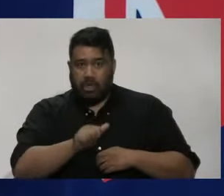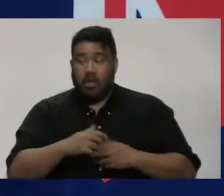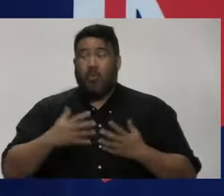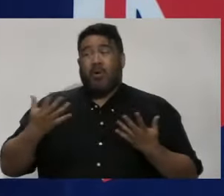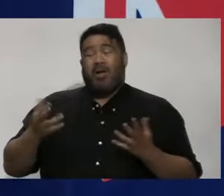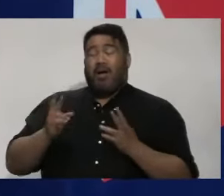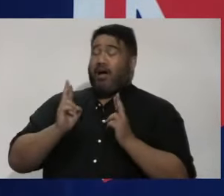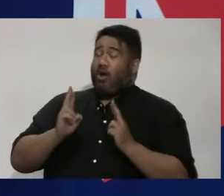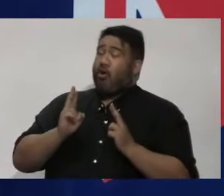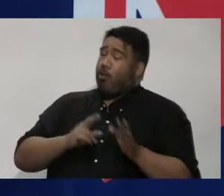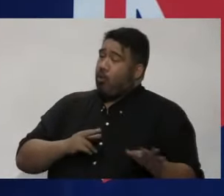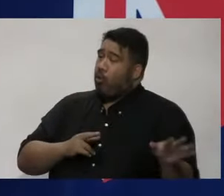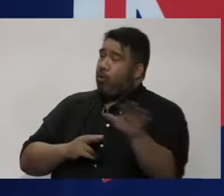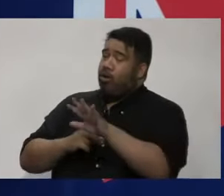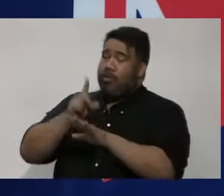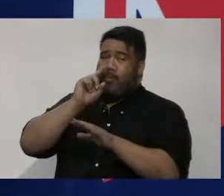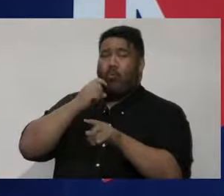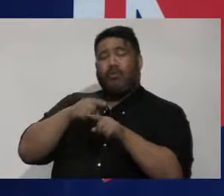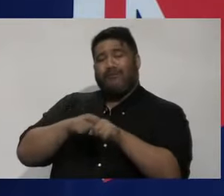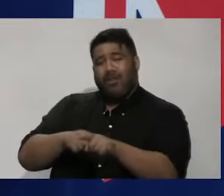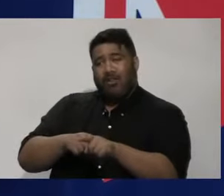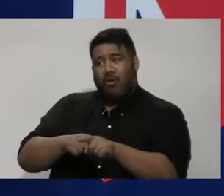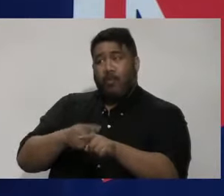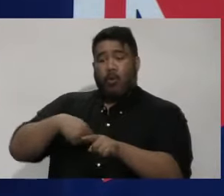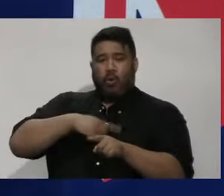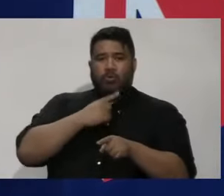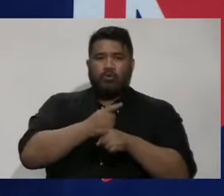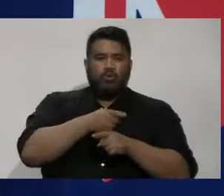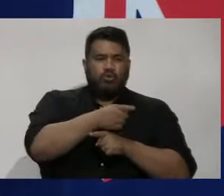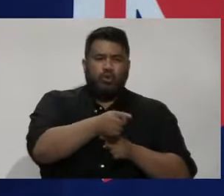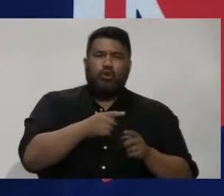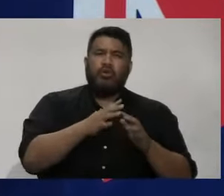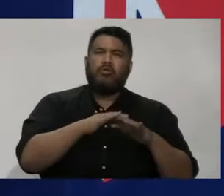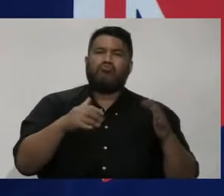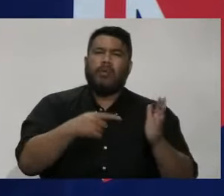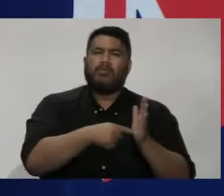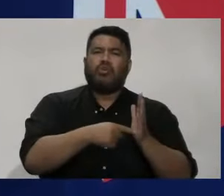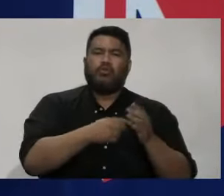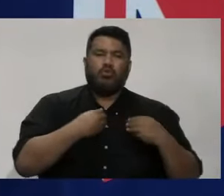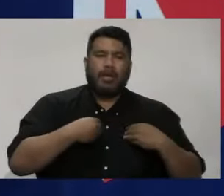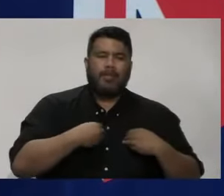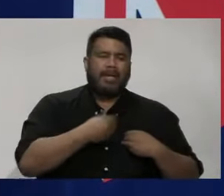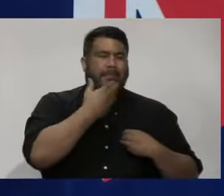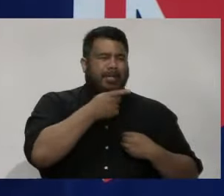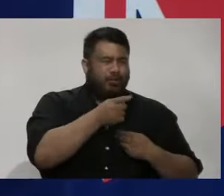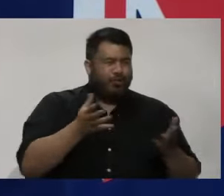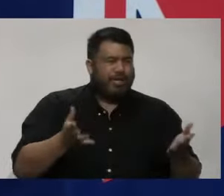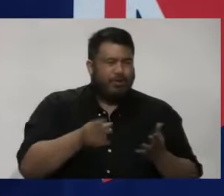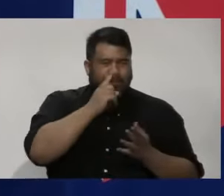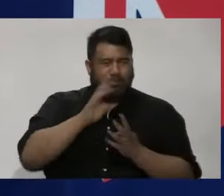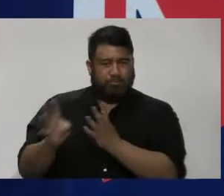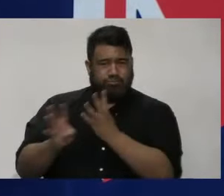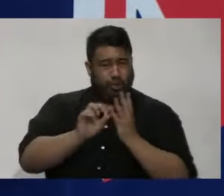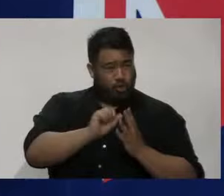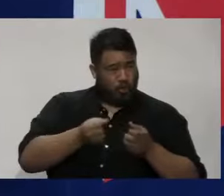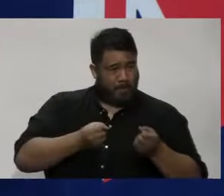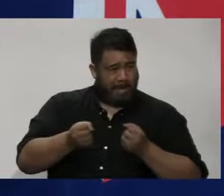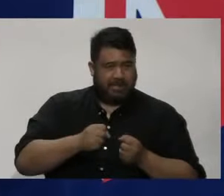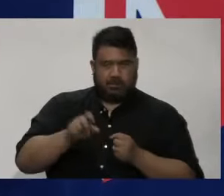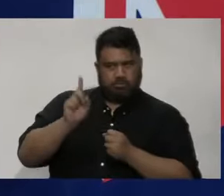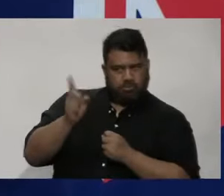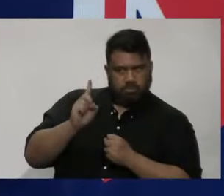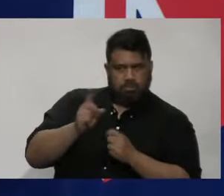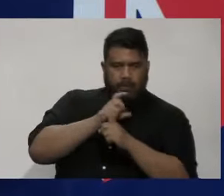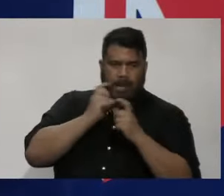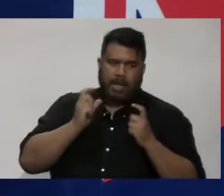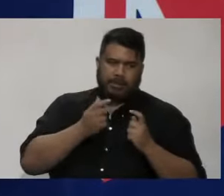our public transport operators around making sure that we just manage as best we can enforcement around face coverings.